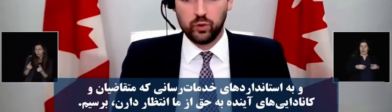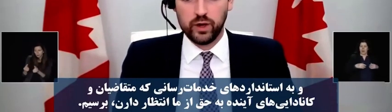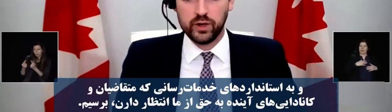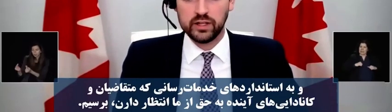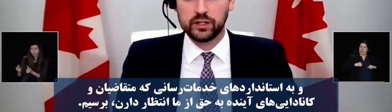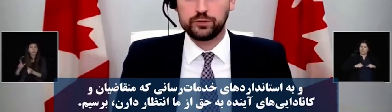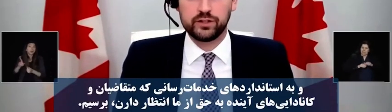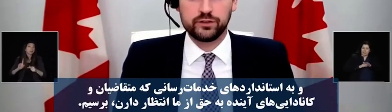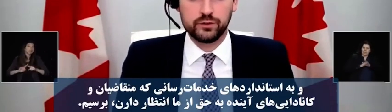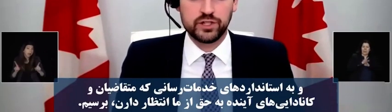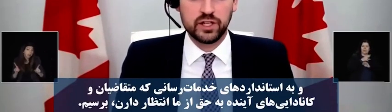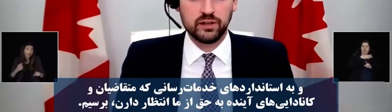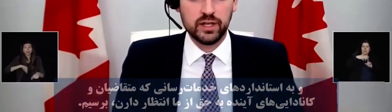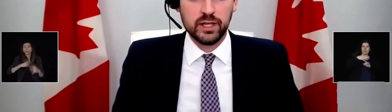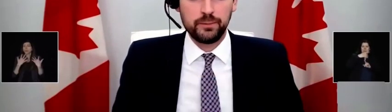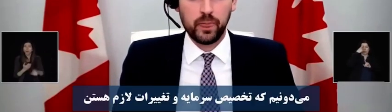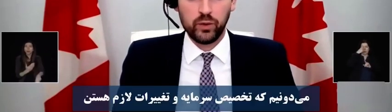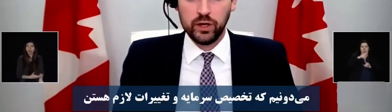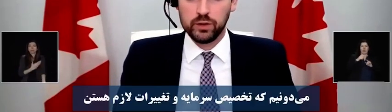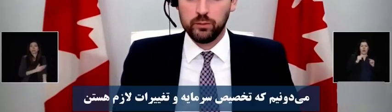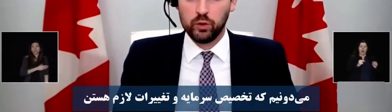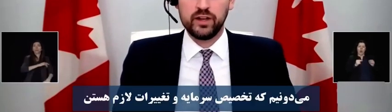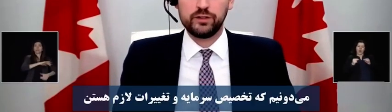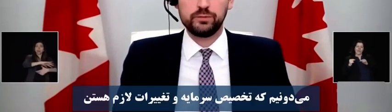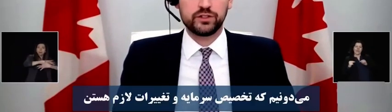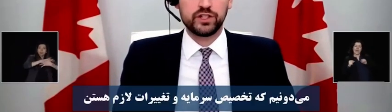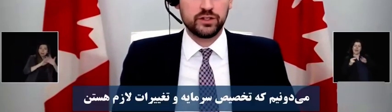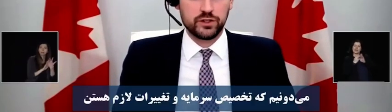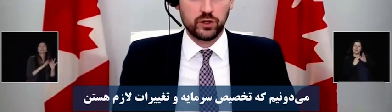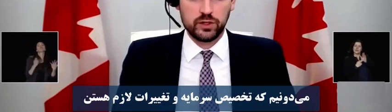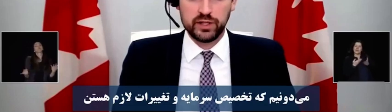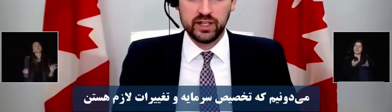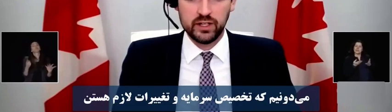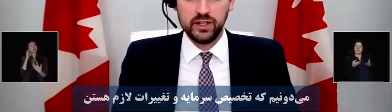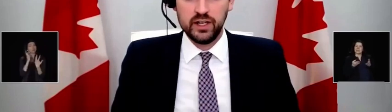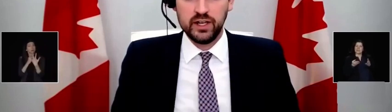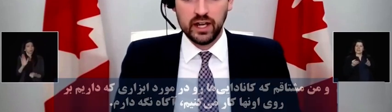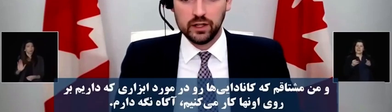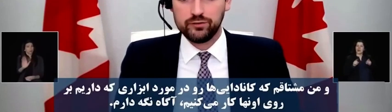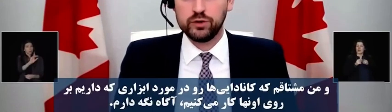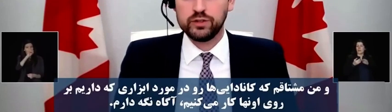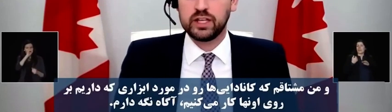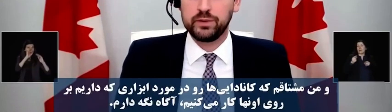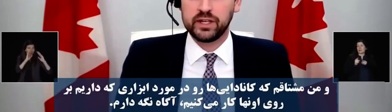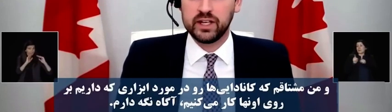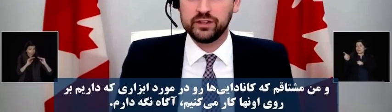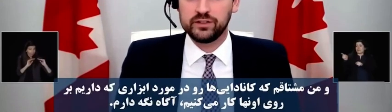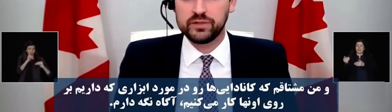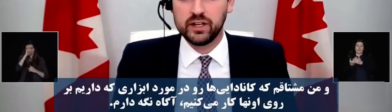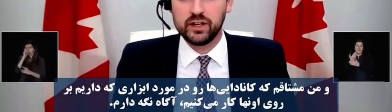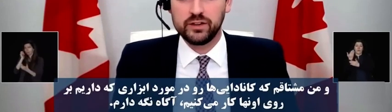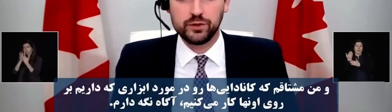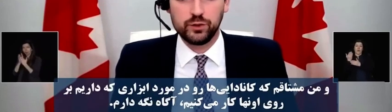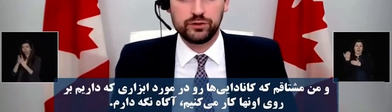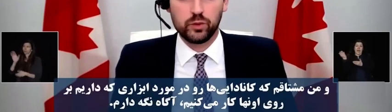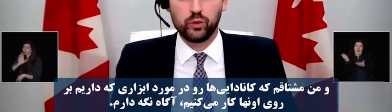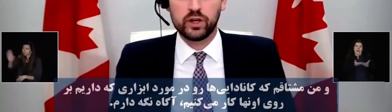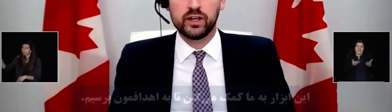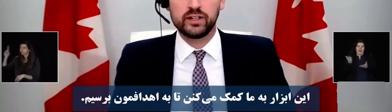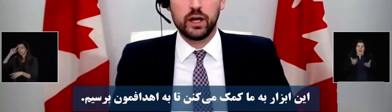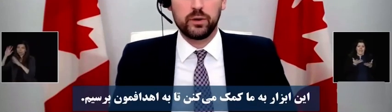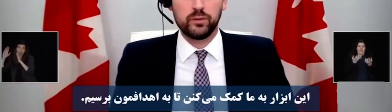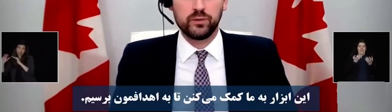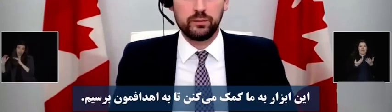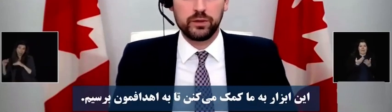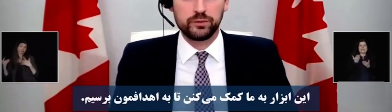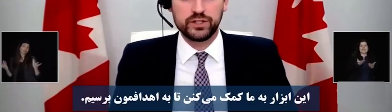Canadians could quite rightly expect us to achieve. We know that more investments and changes are going to be needed, and I look forward to keeping Canadians updated on the tools that we're